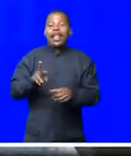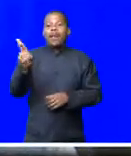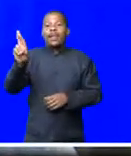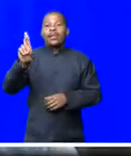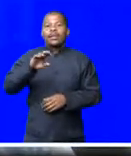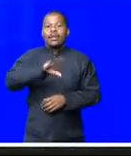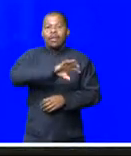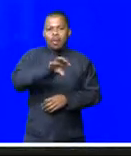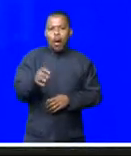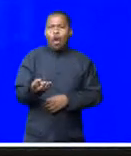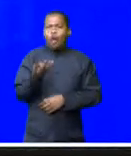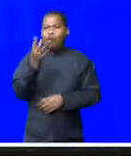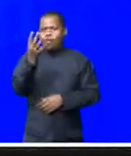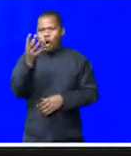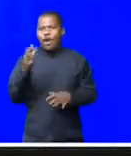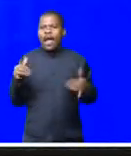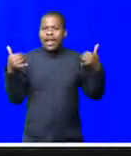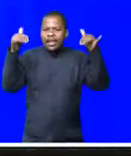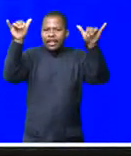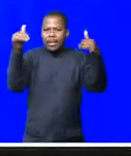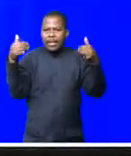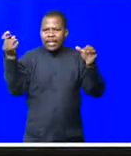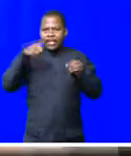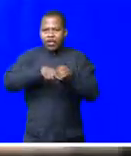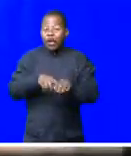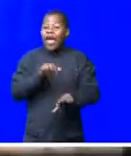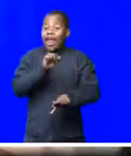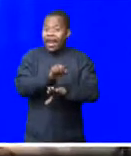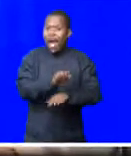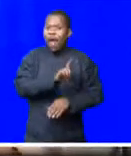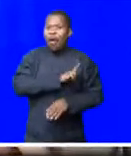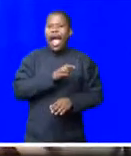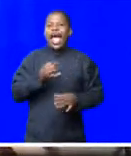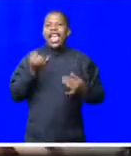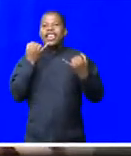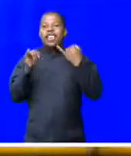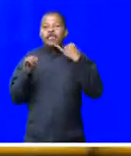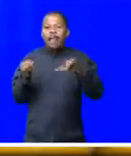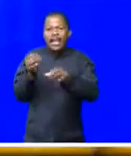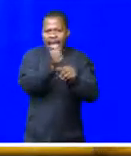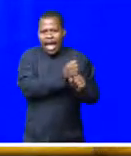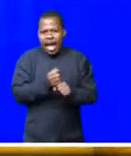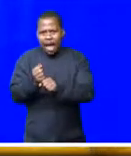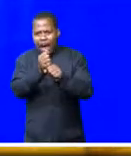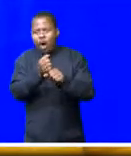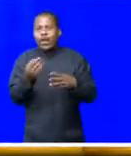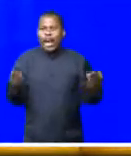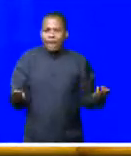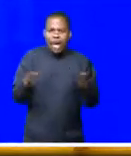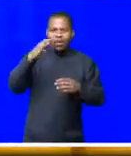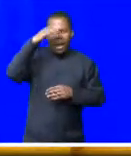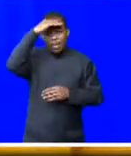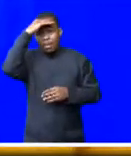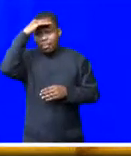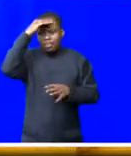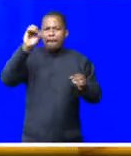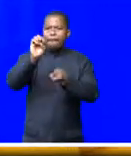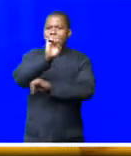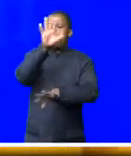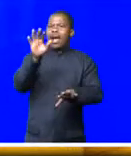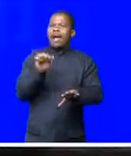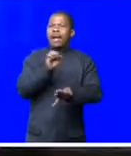etifundzeni Delive kwanziswa lwati ngetindzaba tebantfu labanelibala nokwetama kucedza tinkholelo tsite ngebantfu